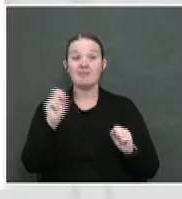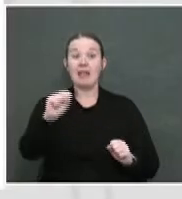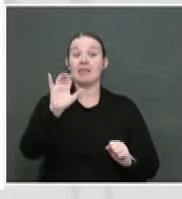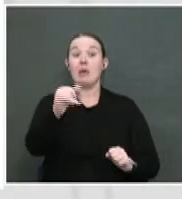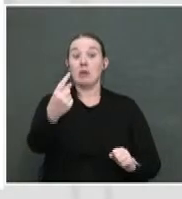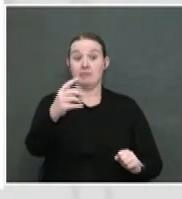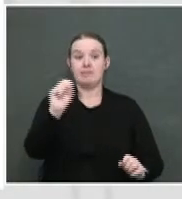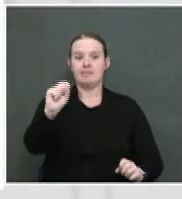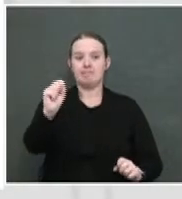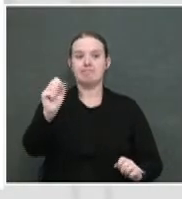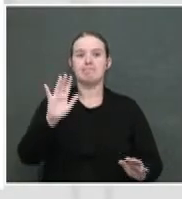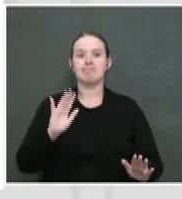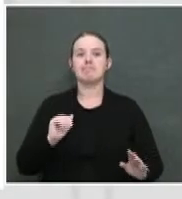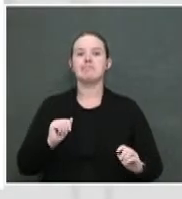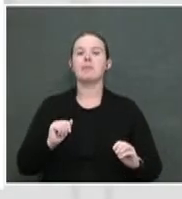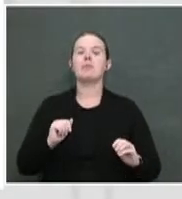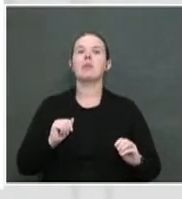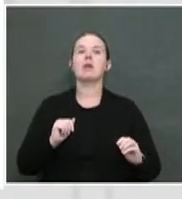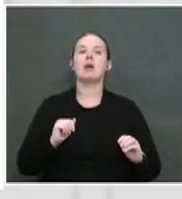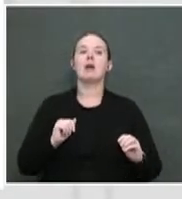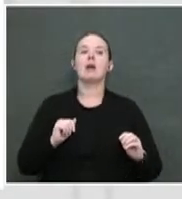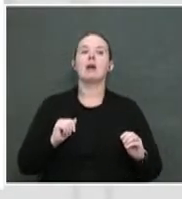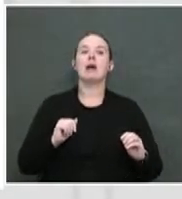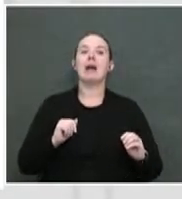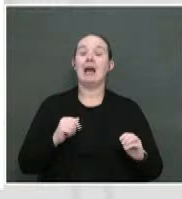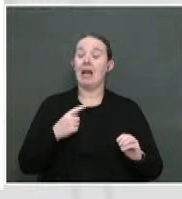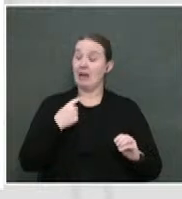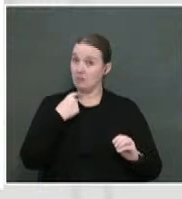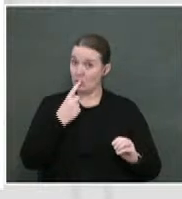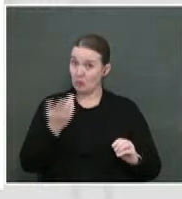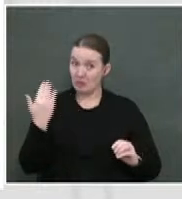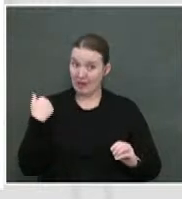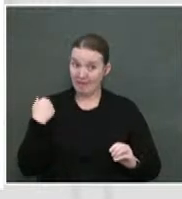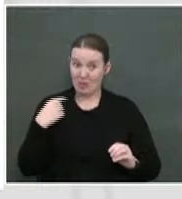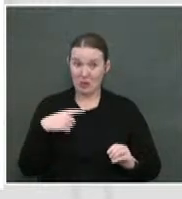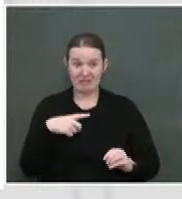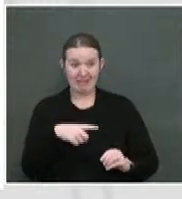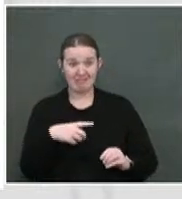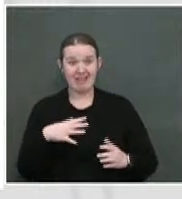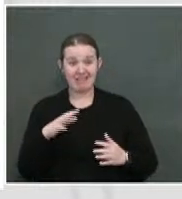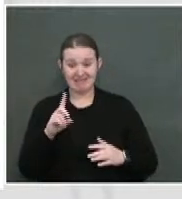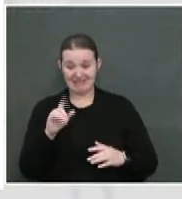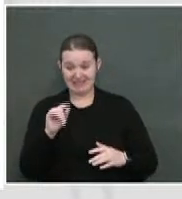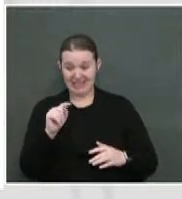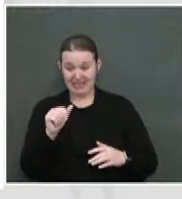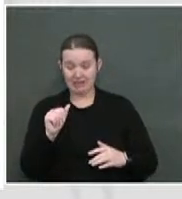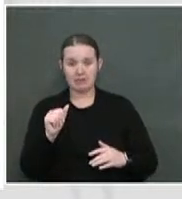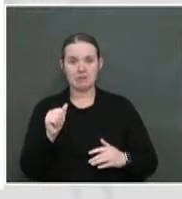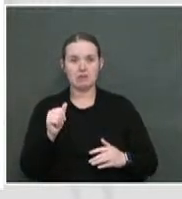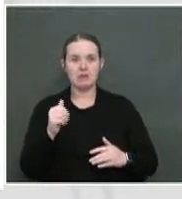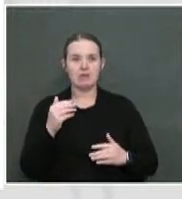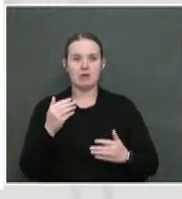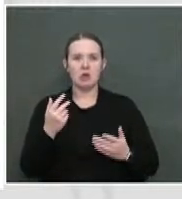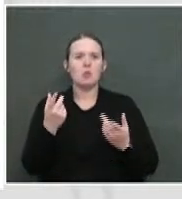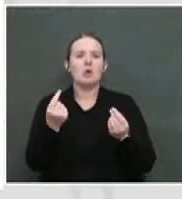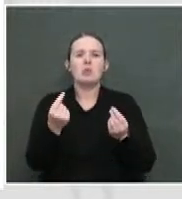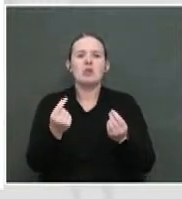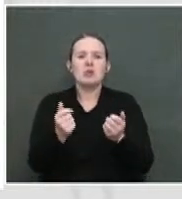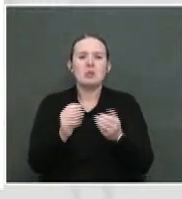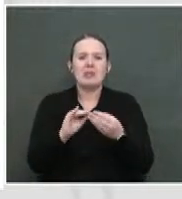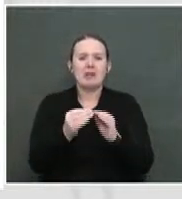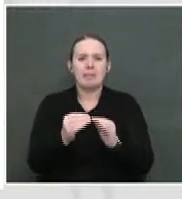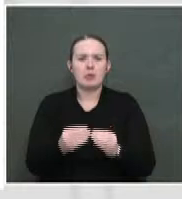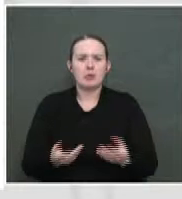Yeah, that one, sorry, previously. I said this last time too, this data, I still don't know what we do with this, right?